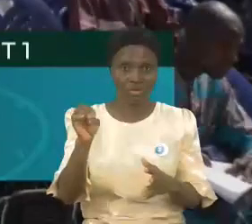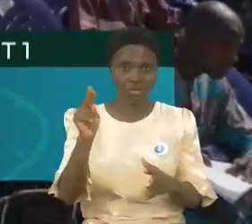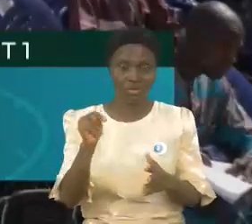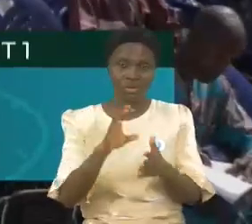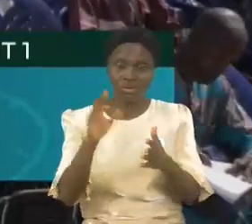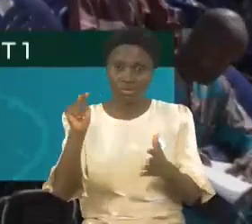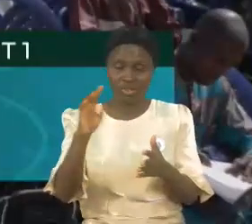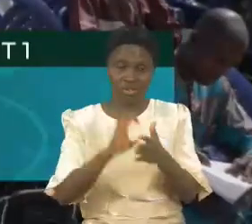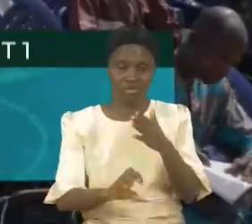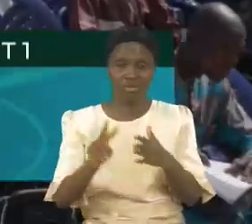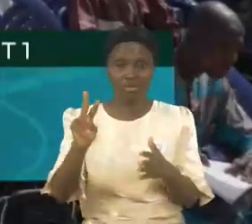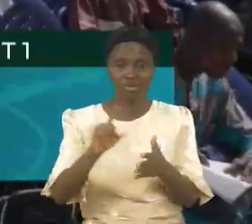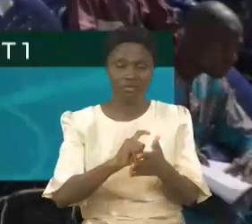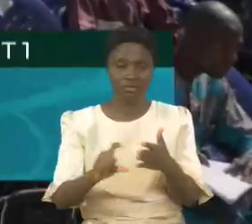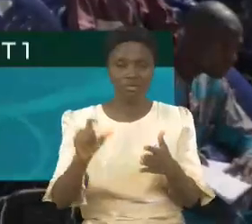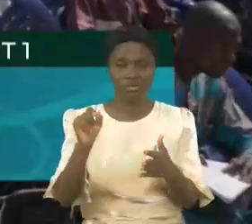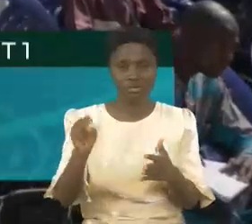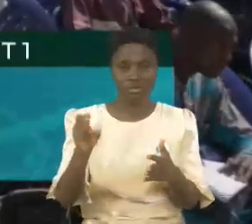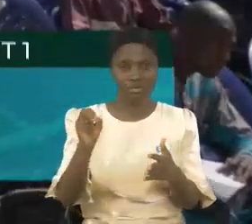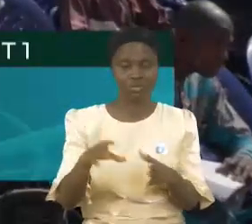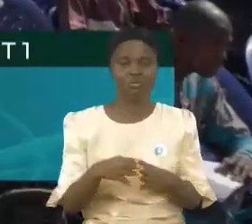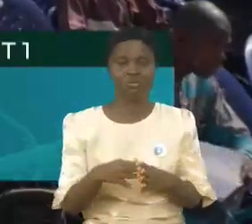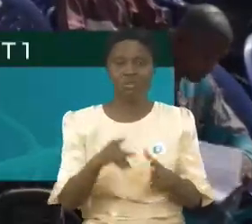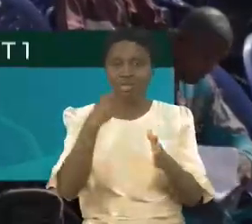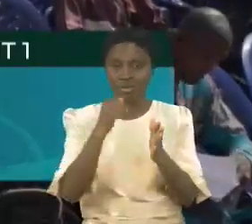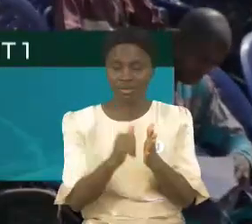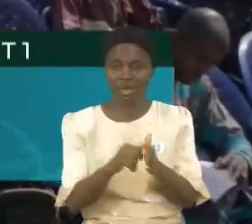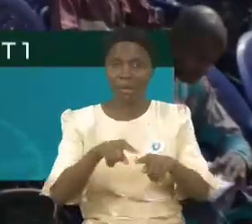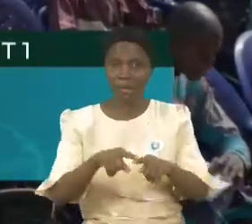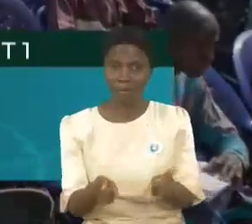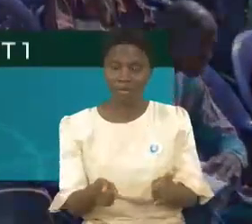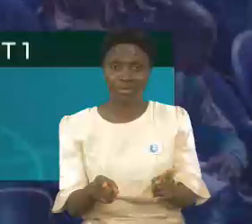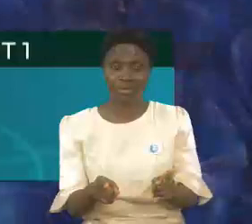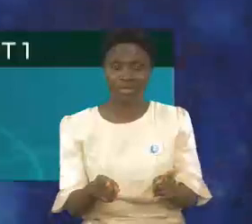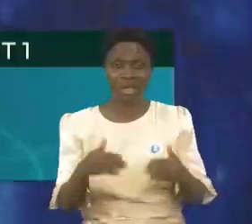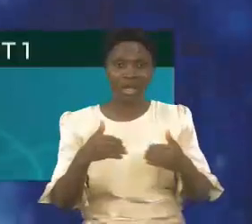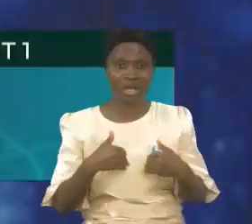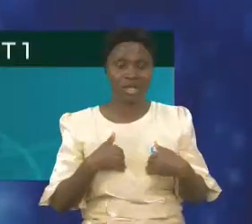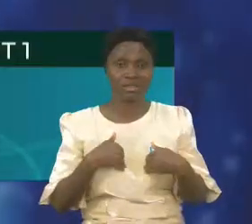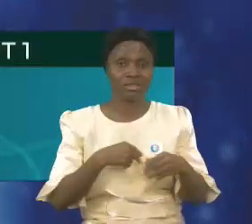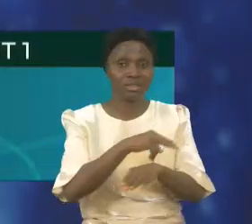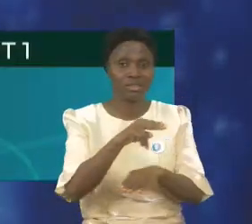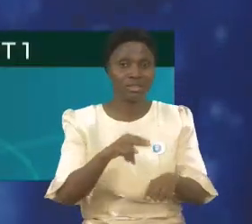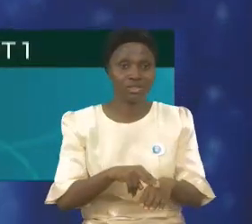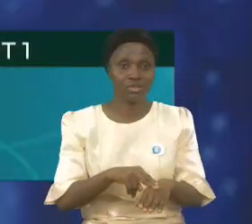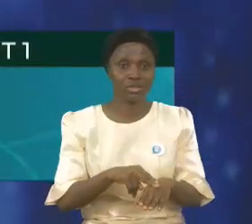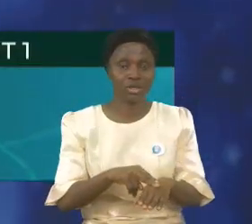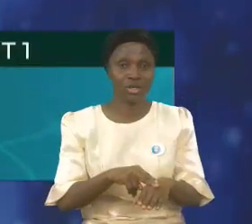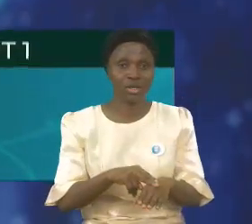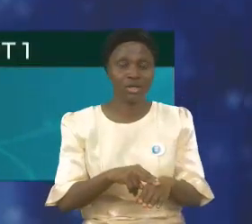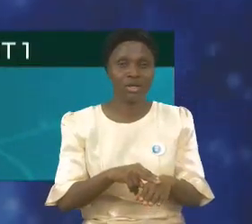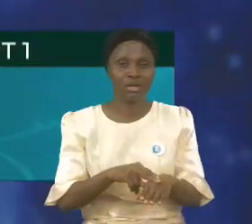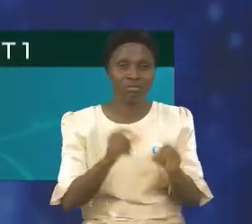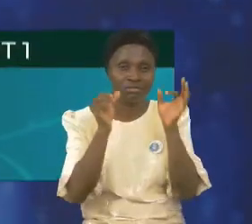look at this, it says, but these as natural brute beasts. They're not